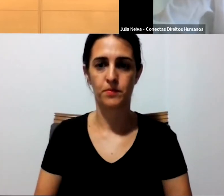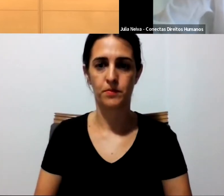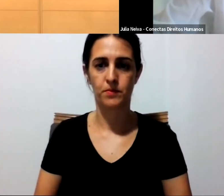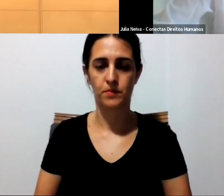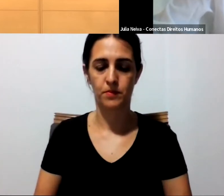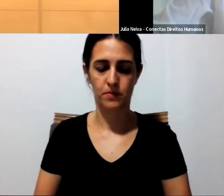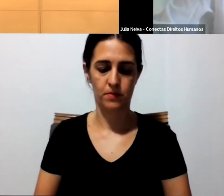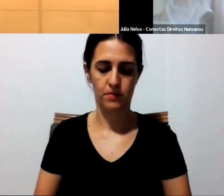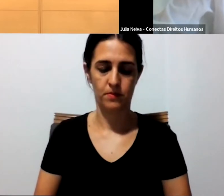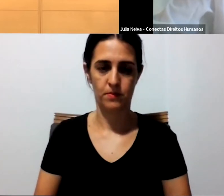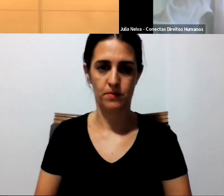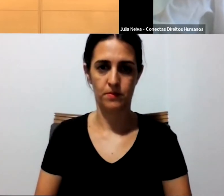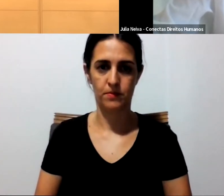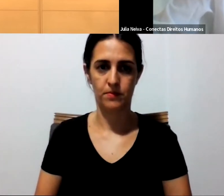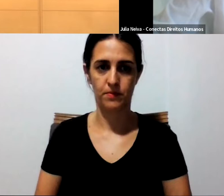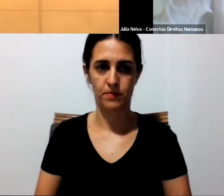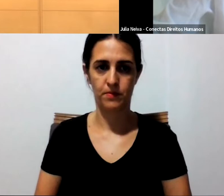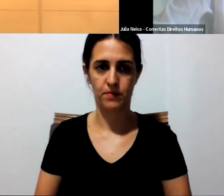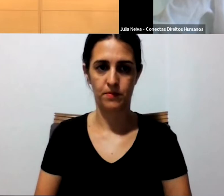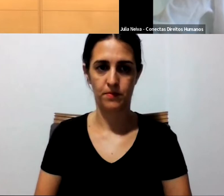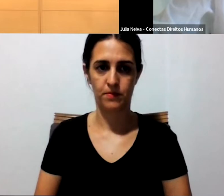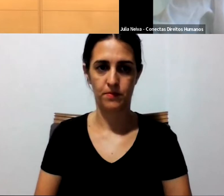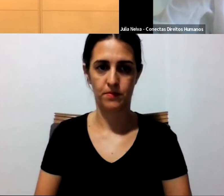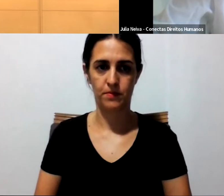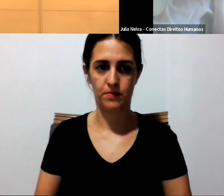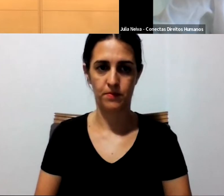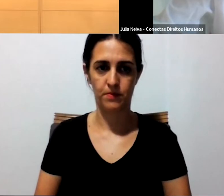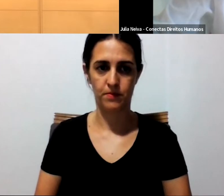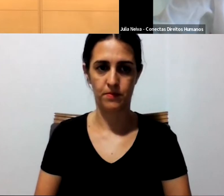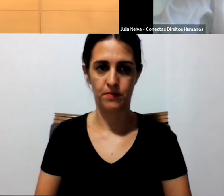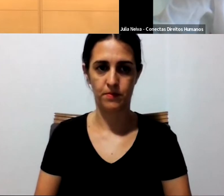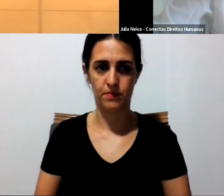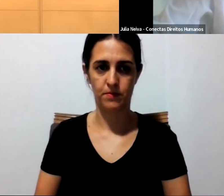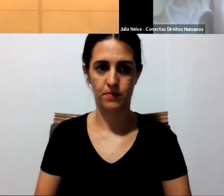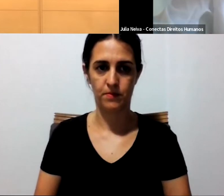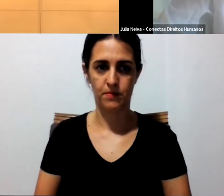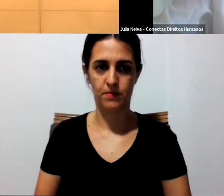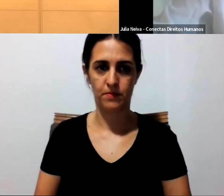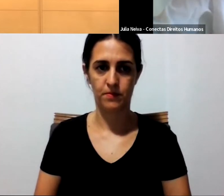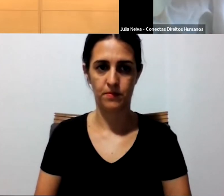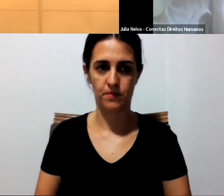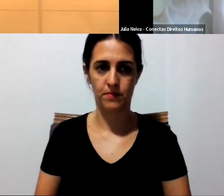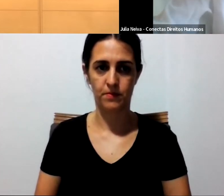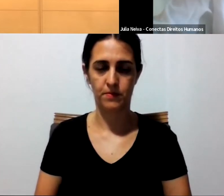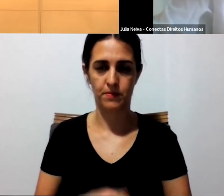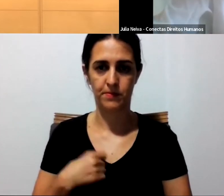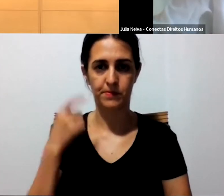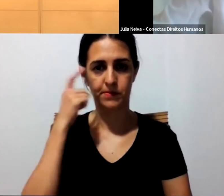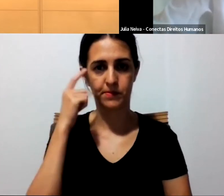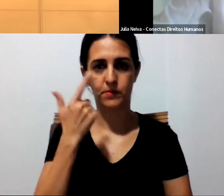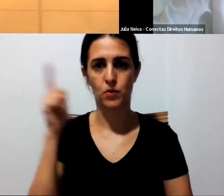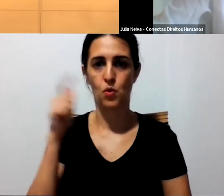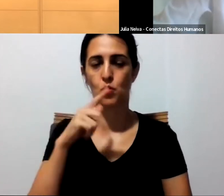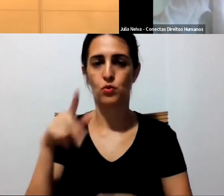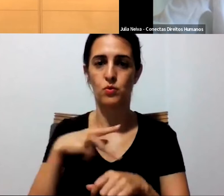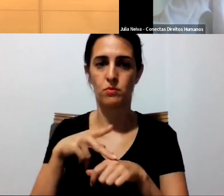a position on that, but I would think that it would be a similar position to what we have for Mexico or Colombia,